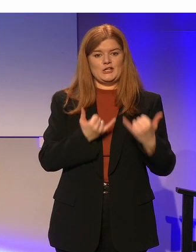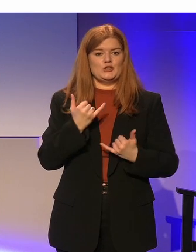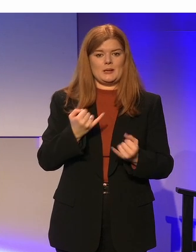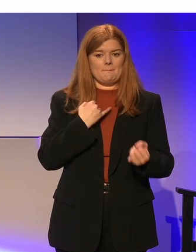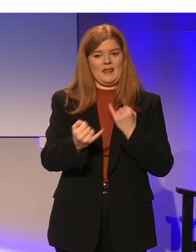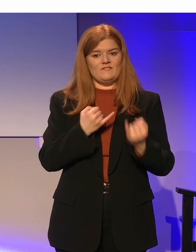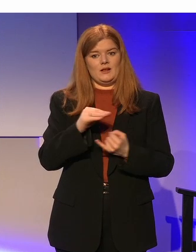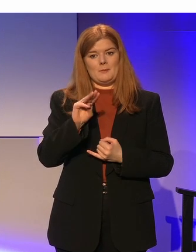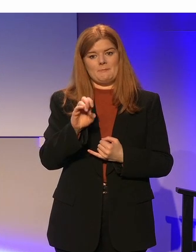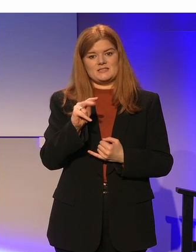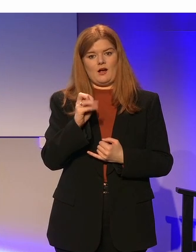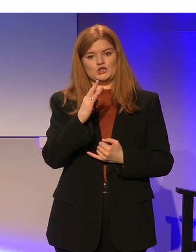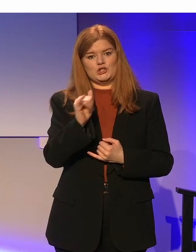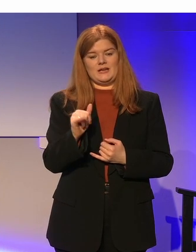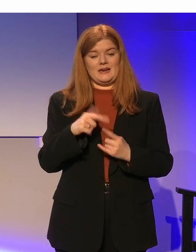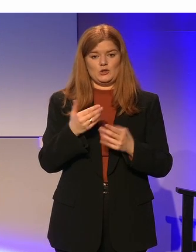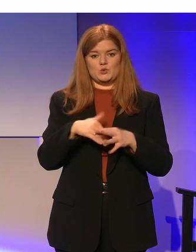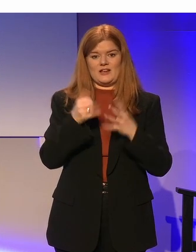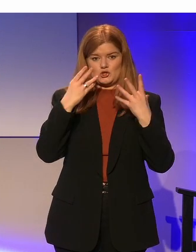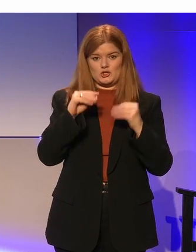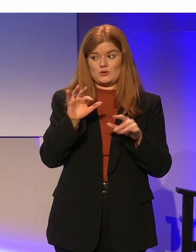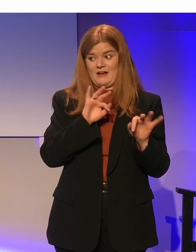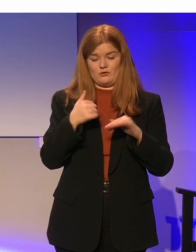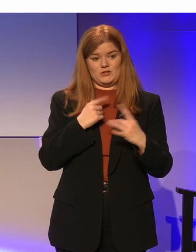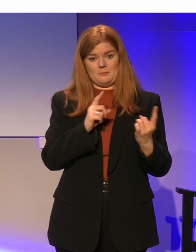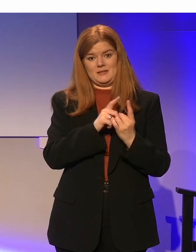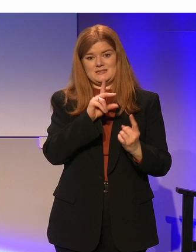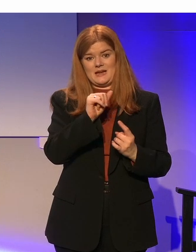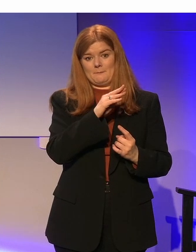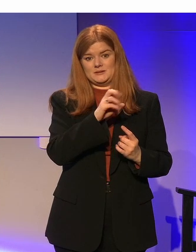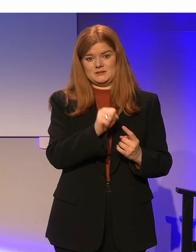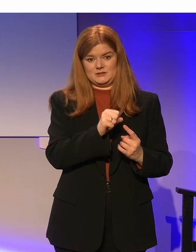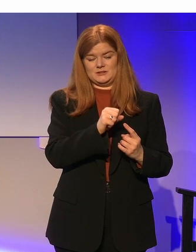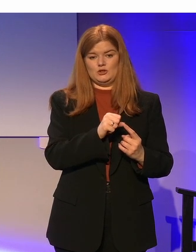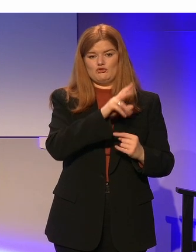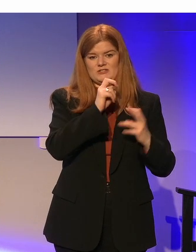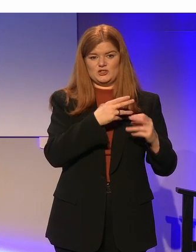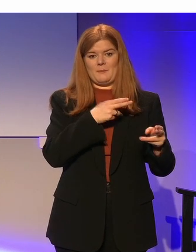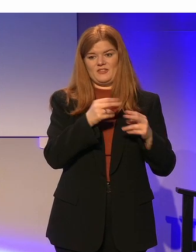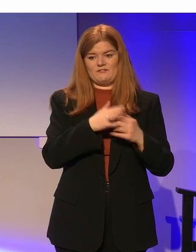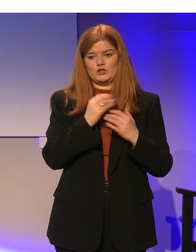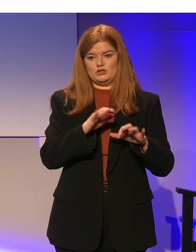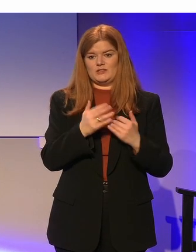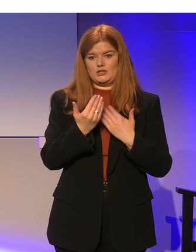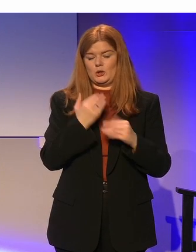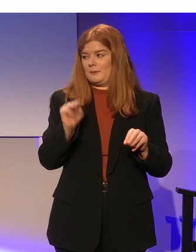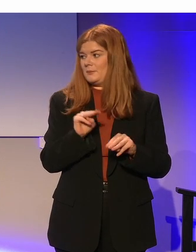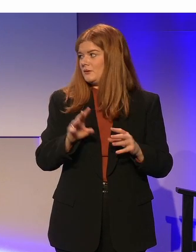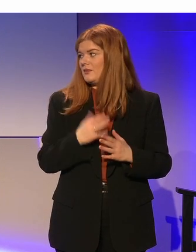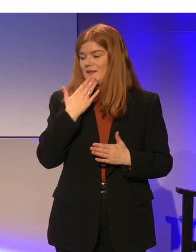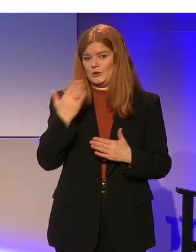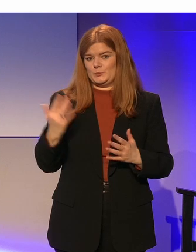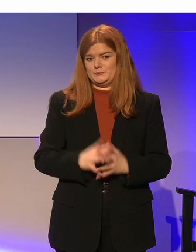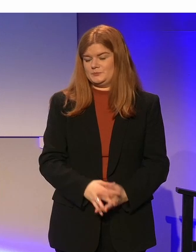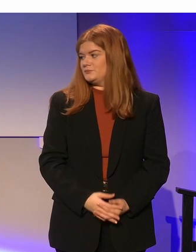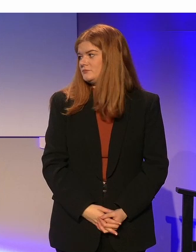pedagogy and inclusive education, and since meeting Debs, participatory research methods with children and young people. So thank